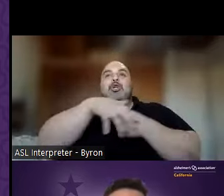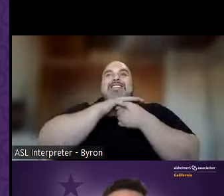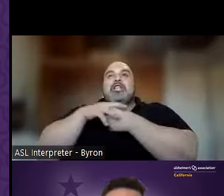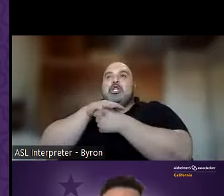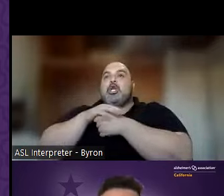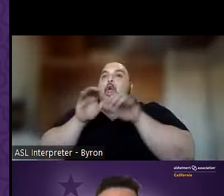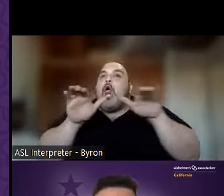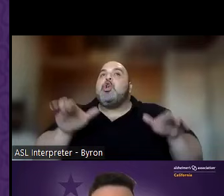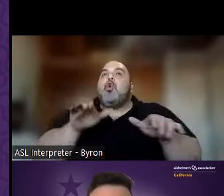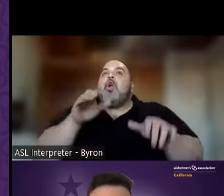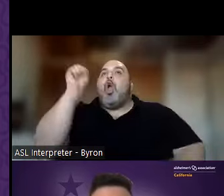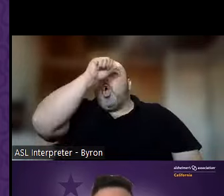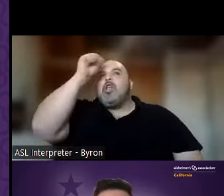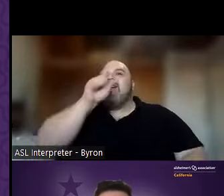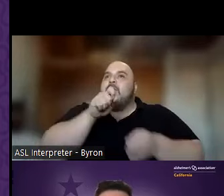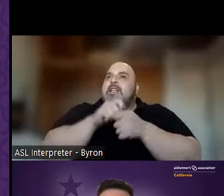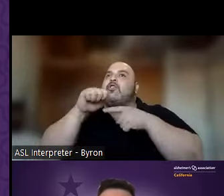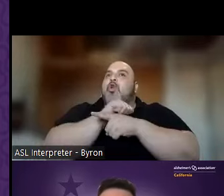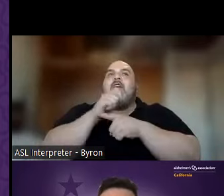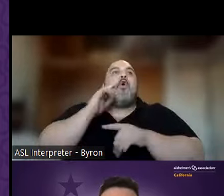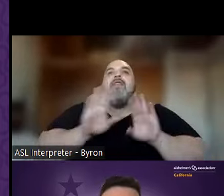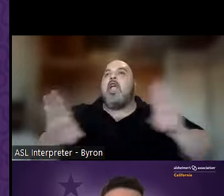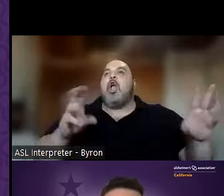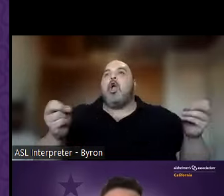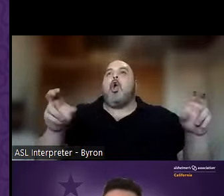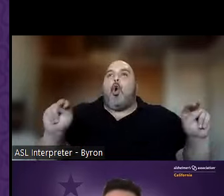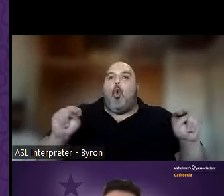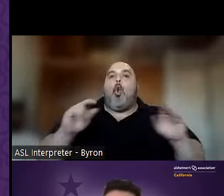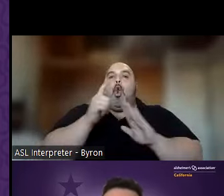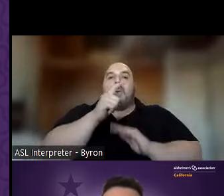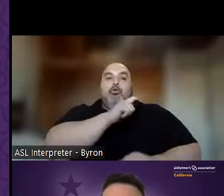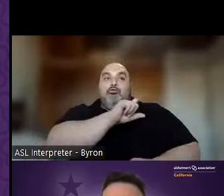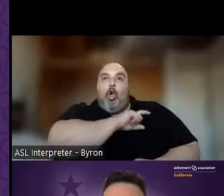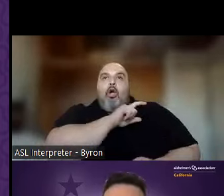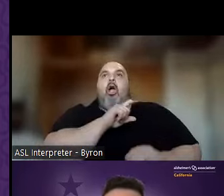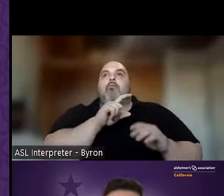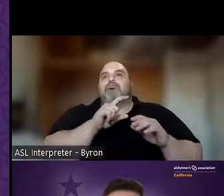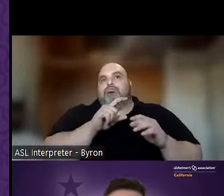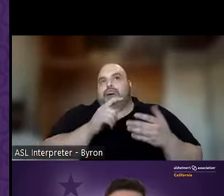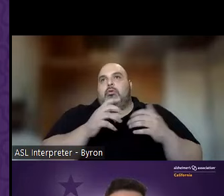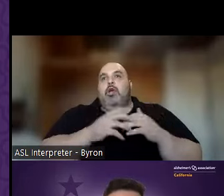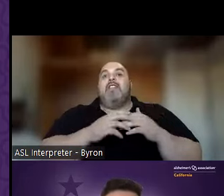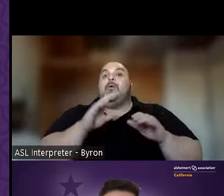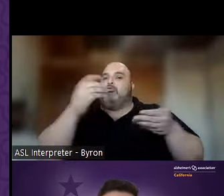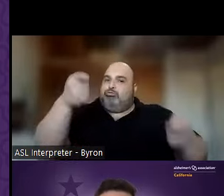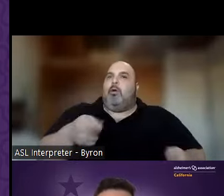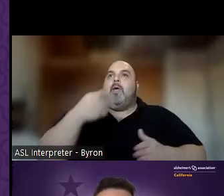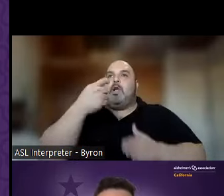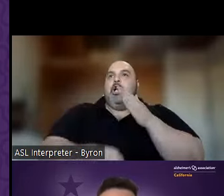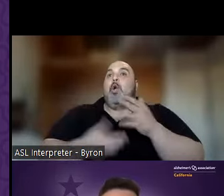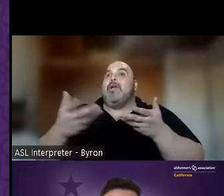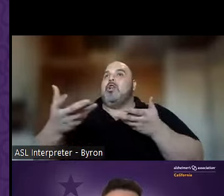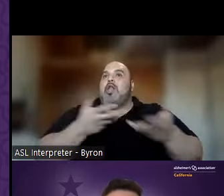doing Alzheimer's specific training for their law enforcement. The thought there is that that would draw down the cost. And we've been in collaboration with POST,